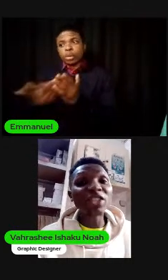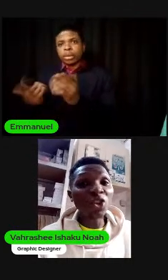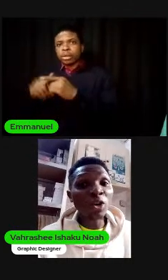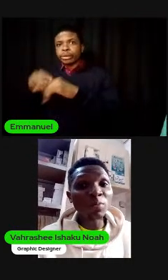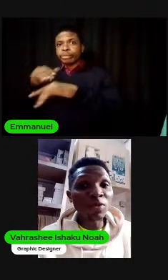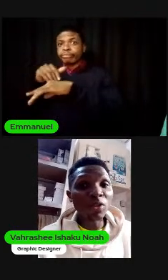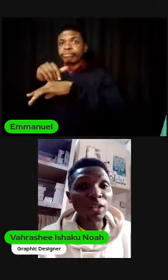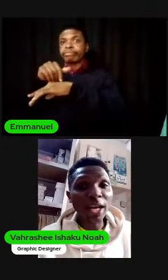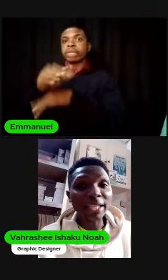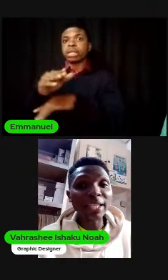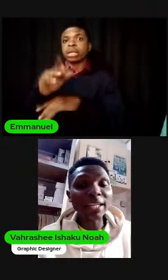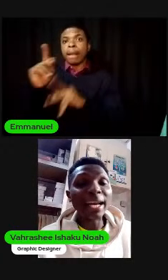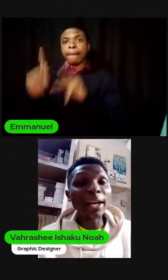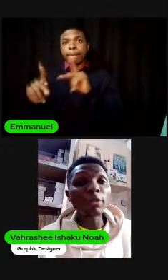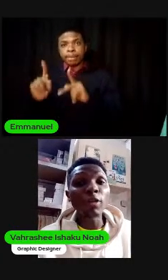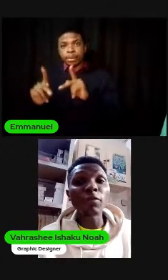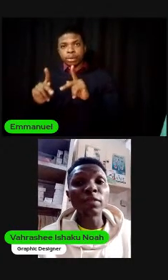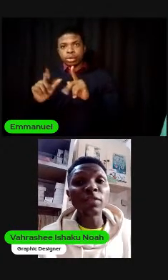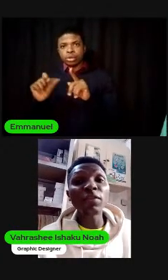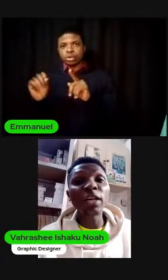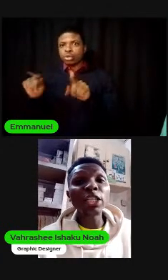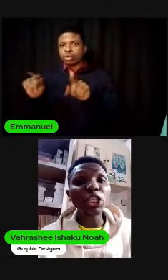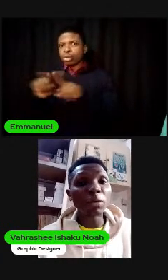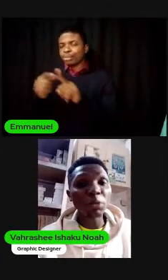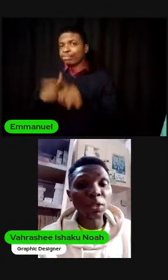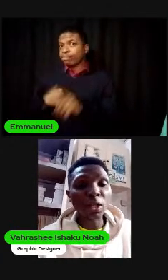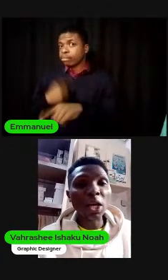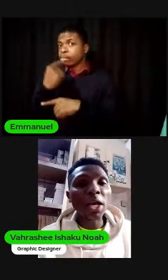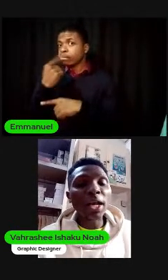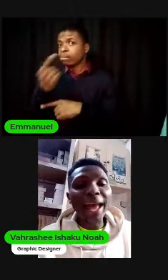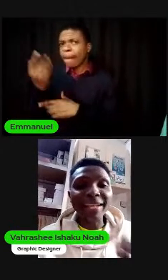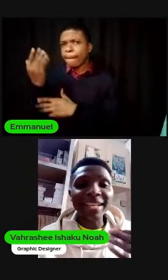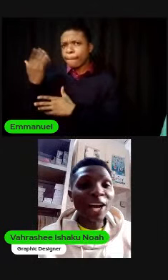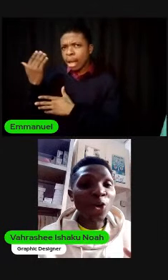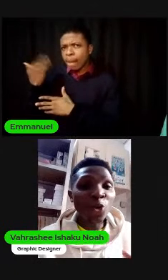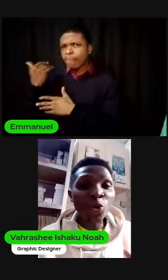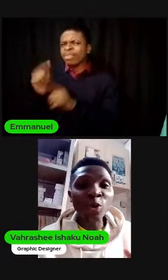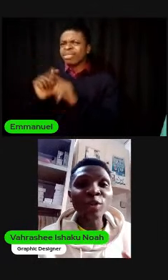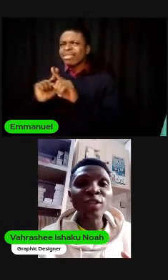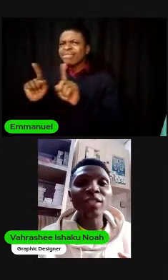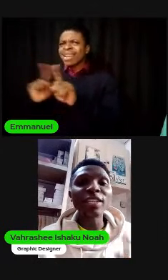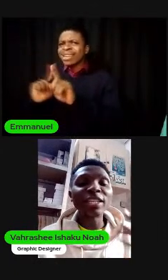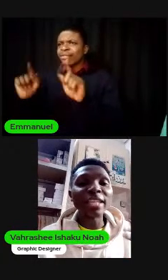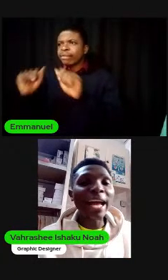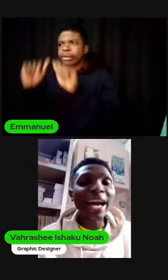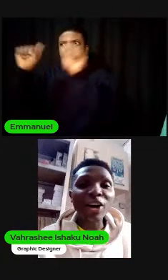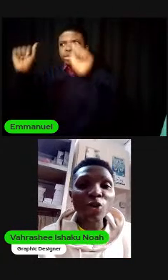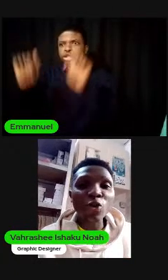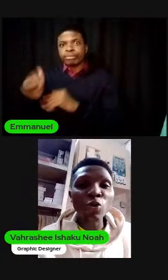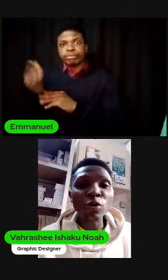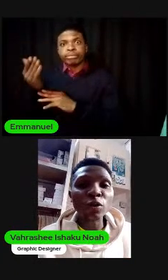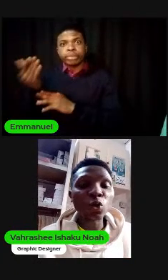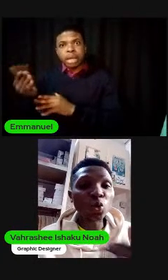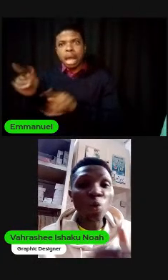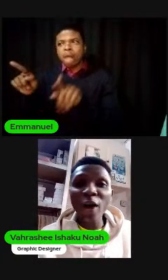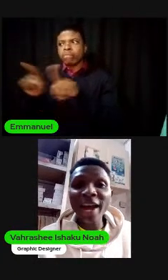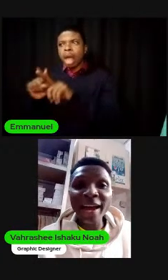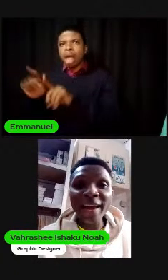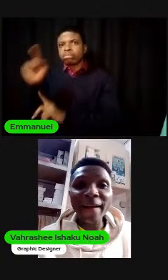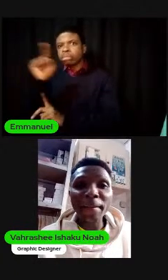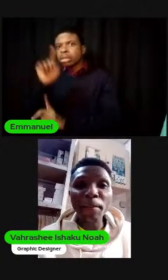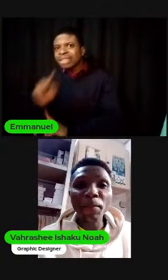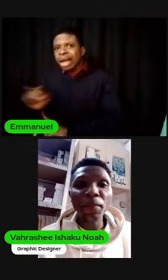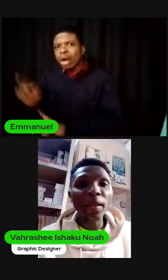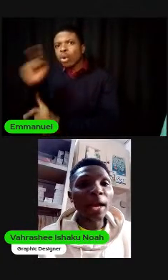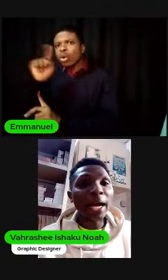we have discussed previously, I said there are a lot of different shapes like circles, triangles,